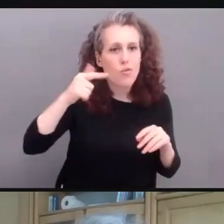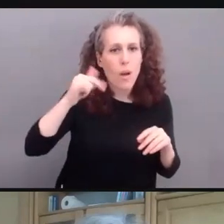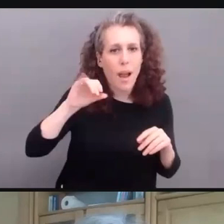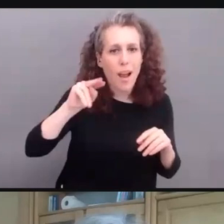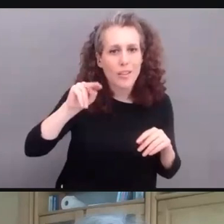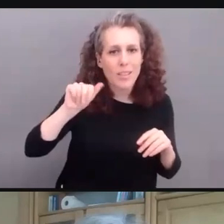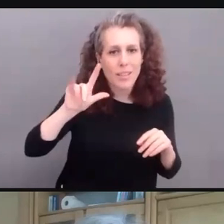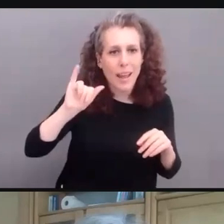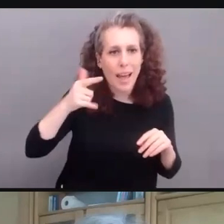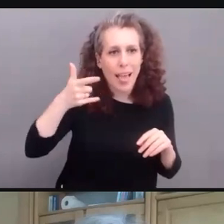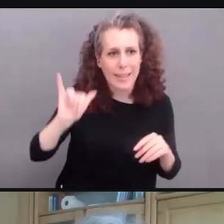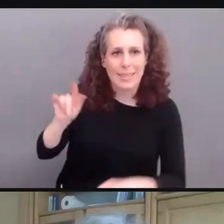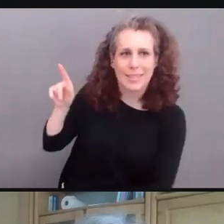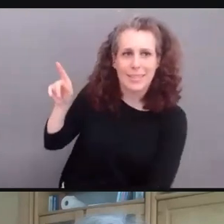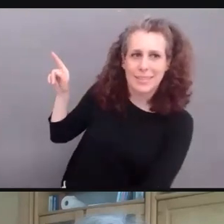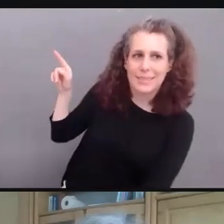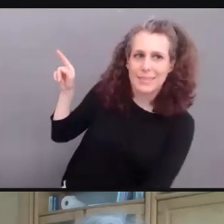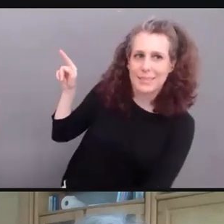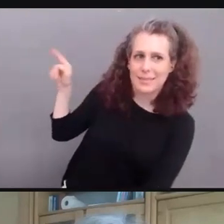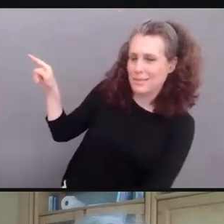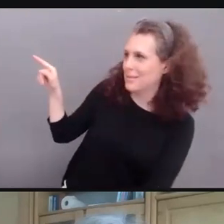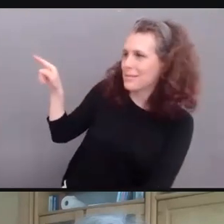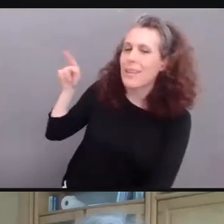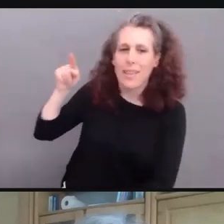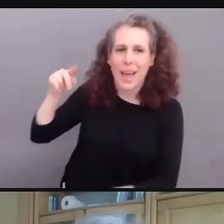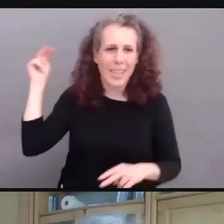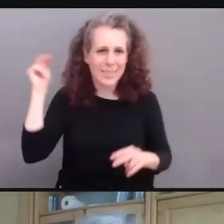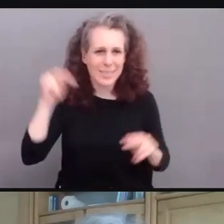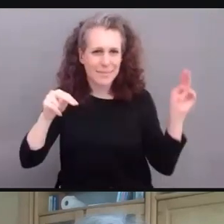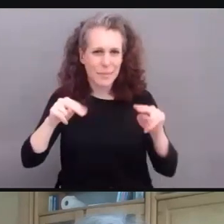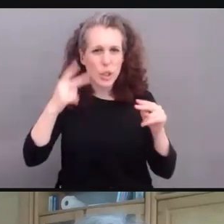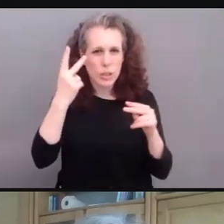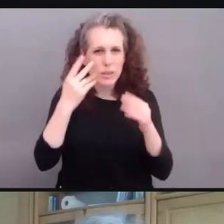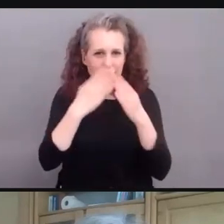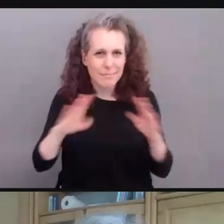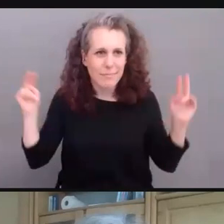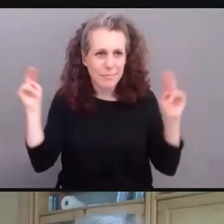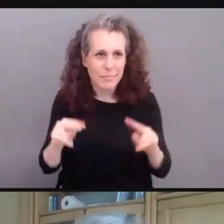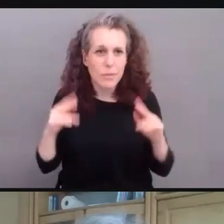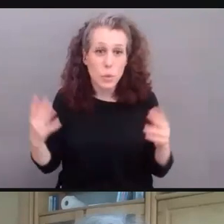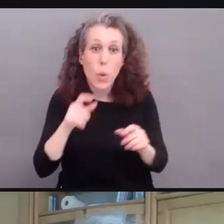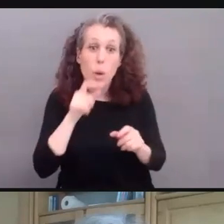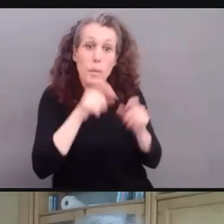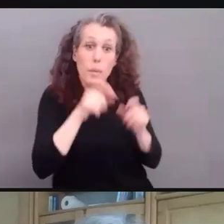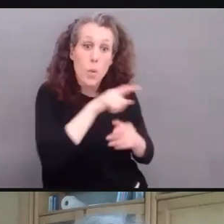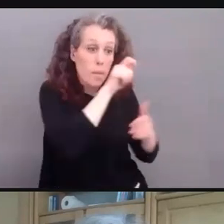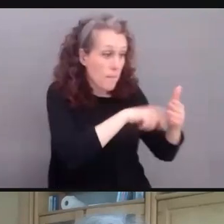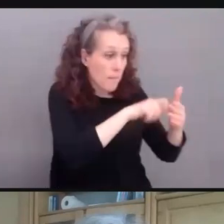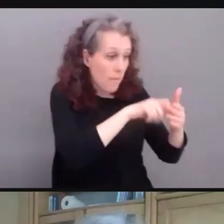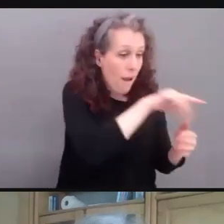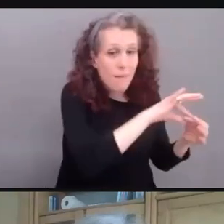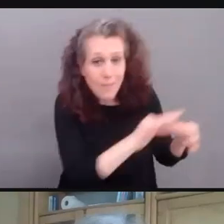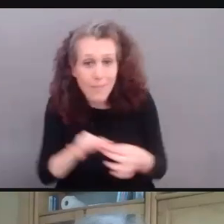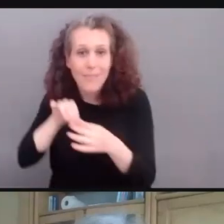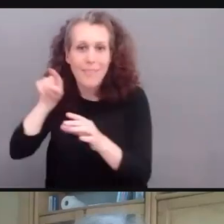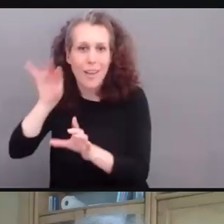each main clause, which explains to the reader, to the public procurer, to the architect, where